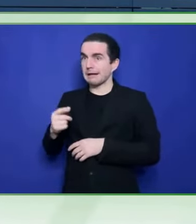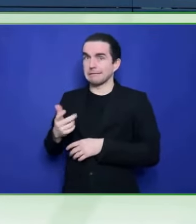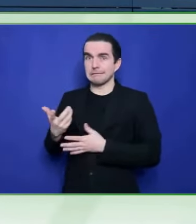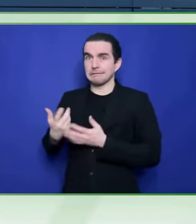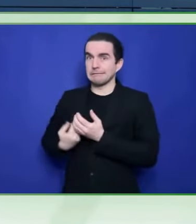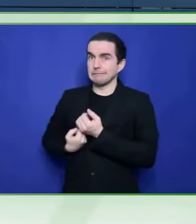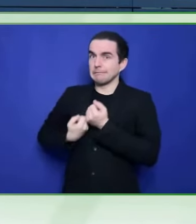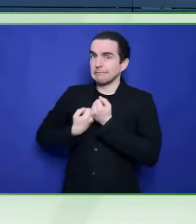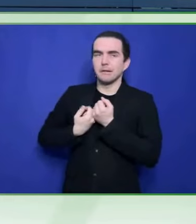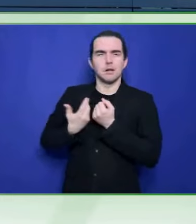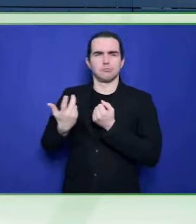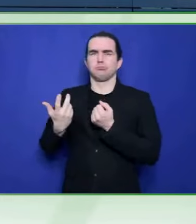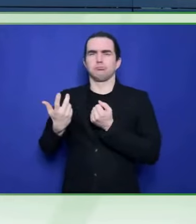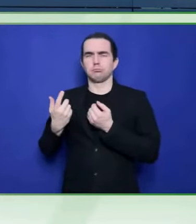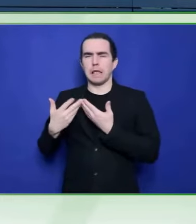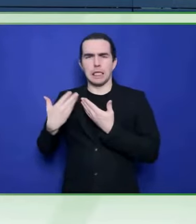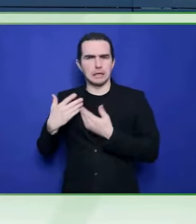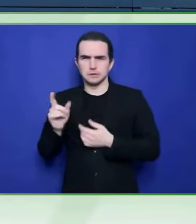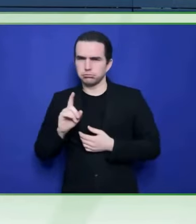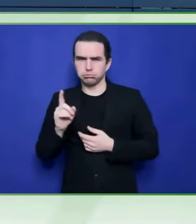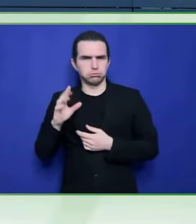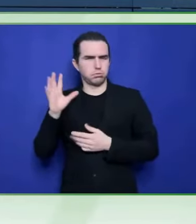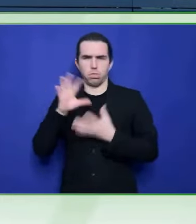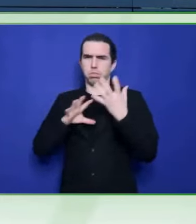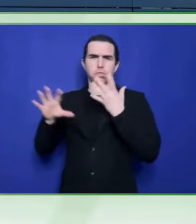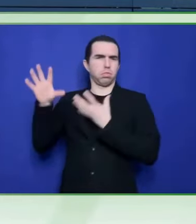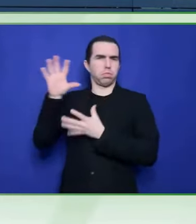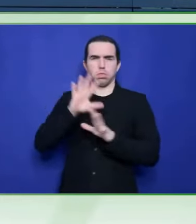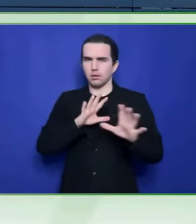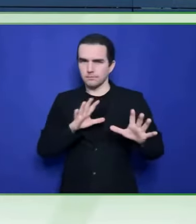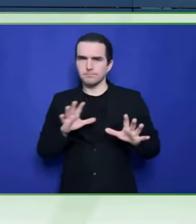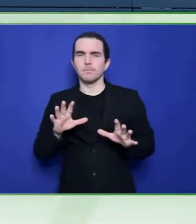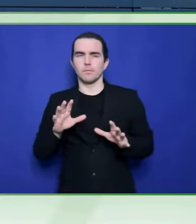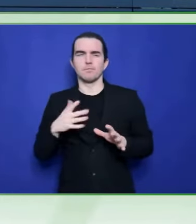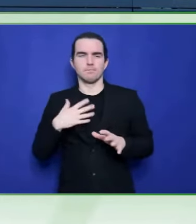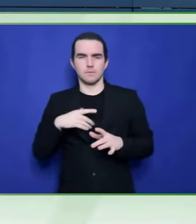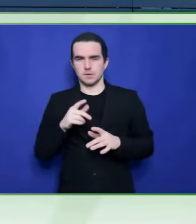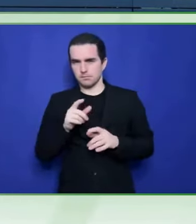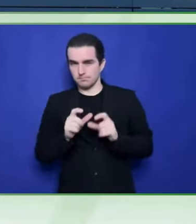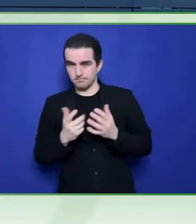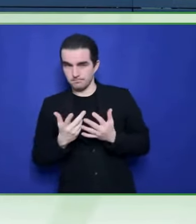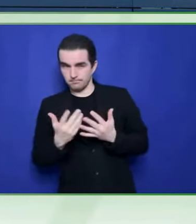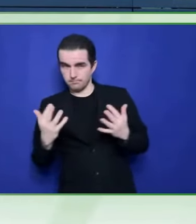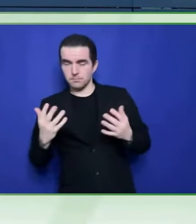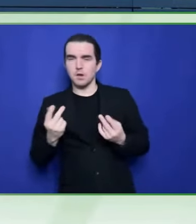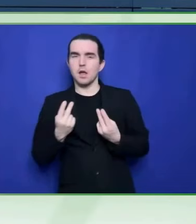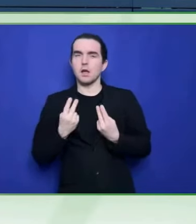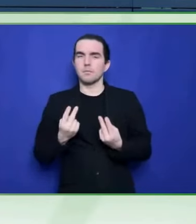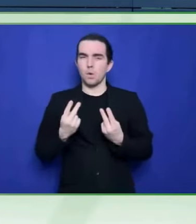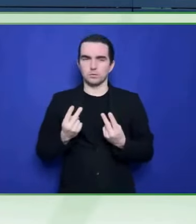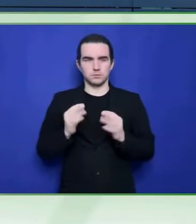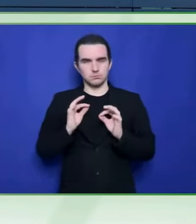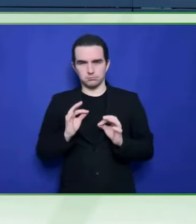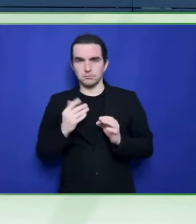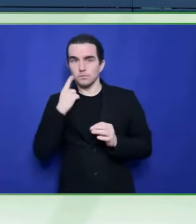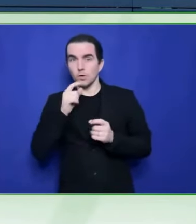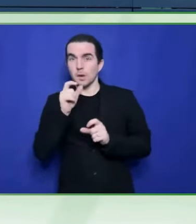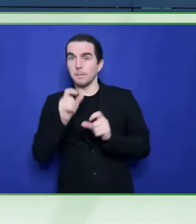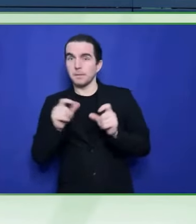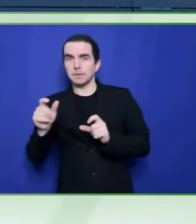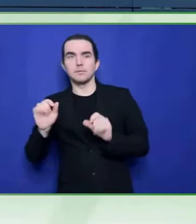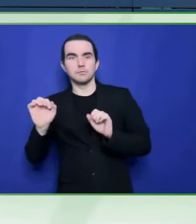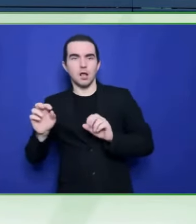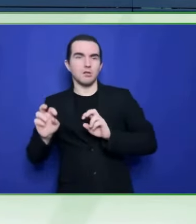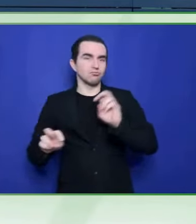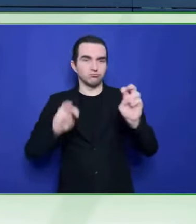shrunken fare revenues during the pandemic. Transport was probably one of the most affected industries, but let's face it, that isn't